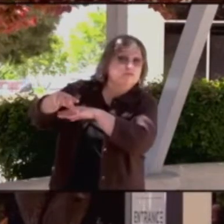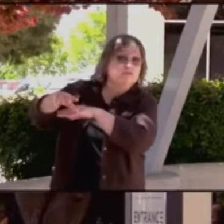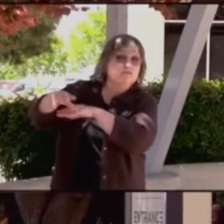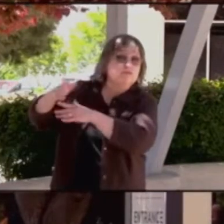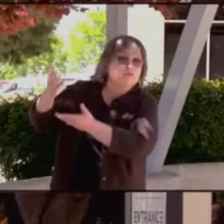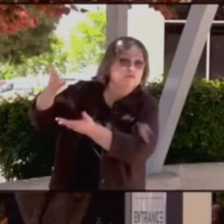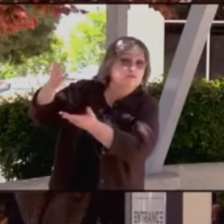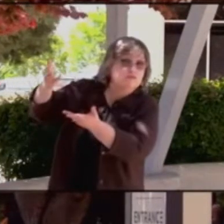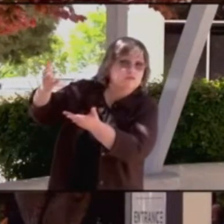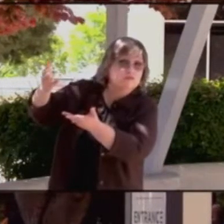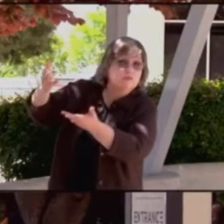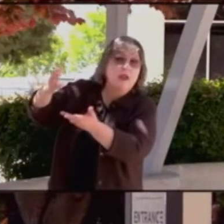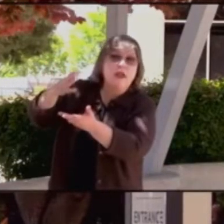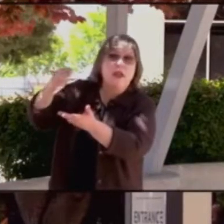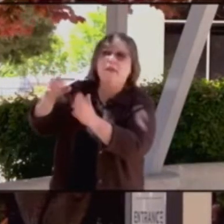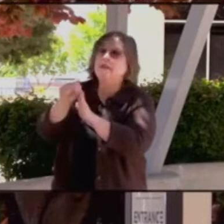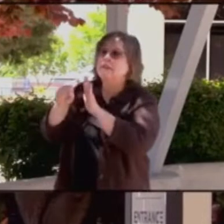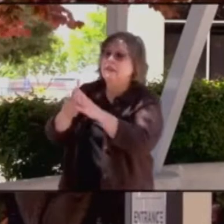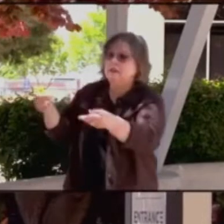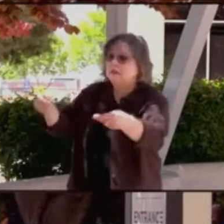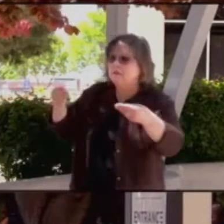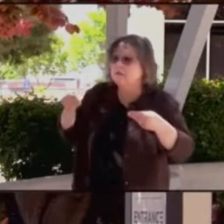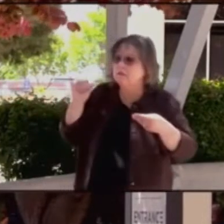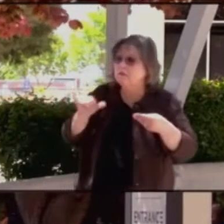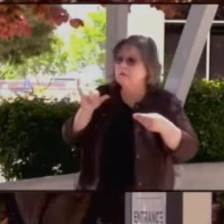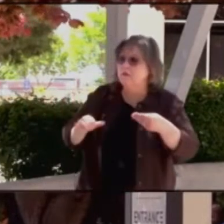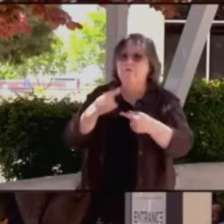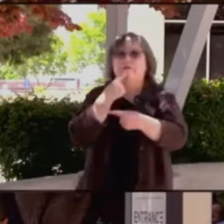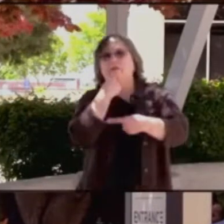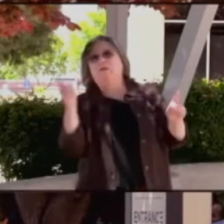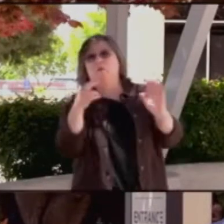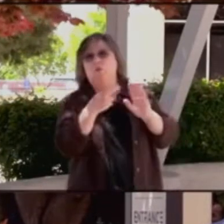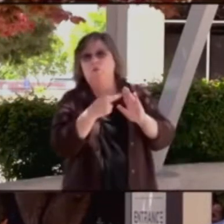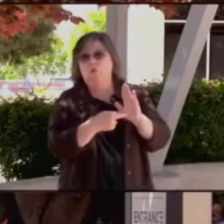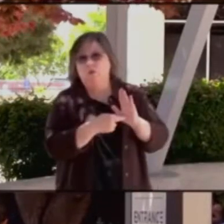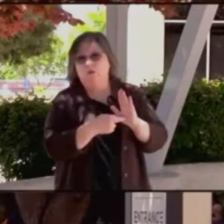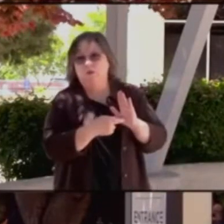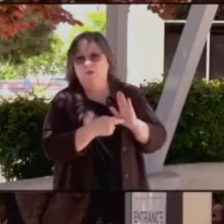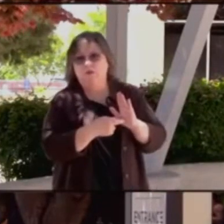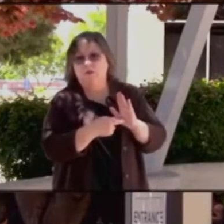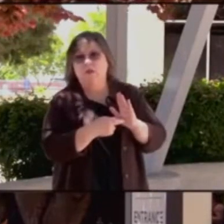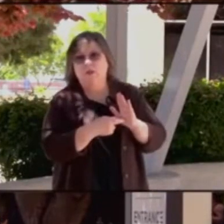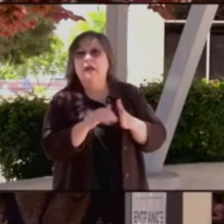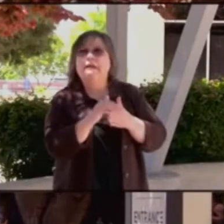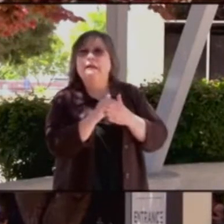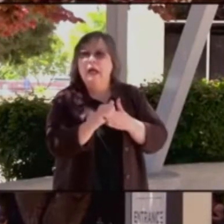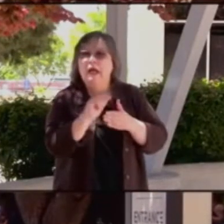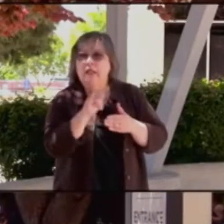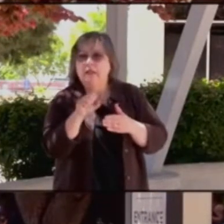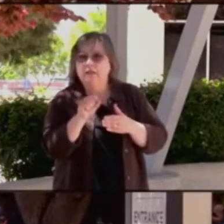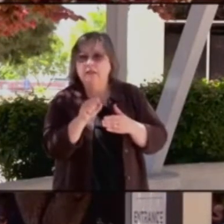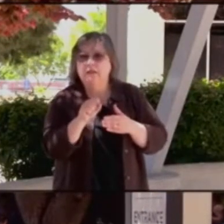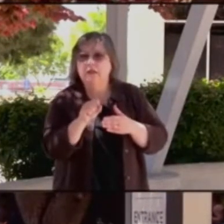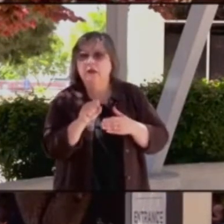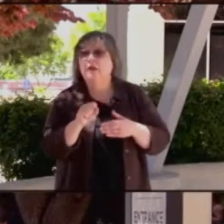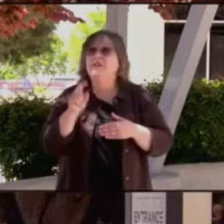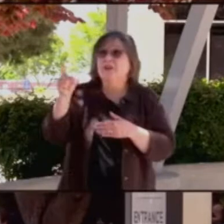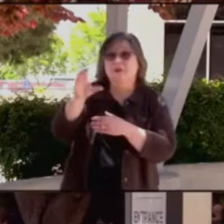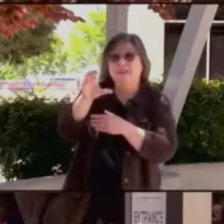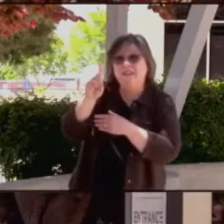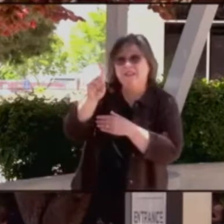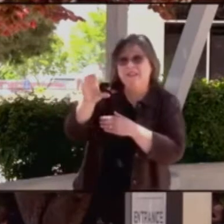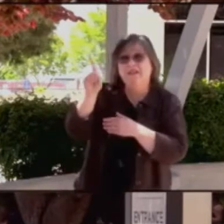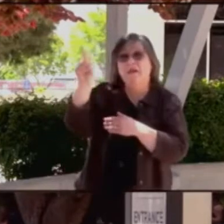science right. It's really important for all of us to understand and really rejoice that we now have evidence